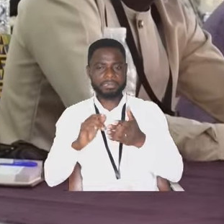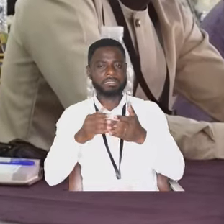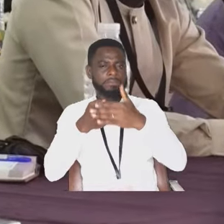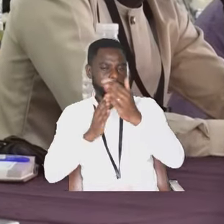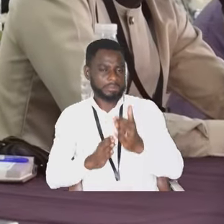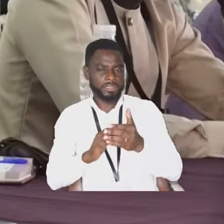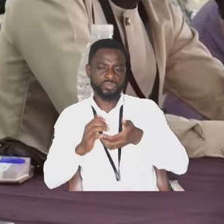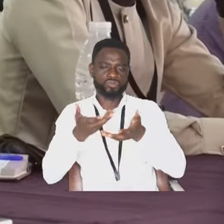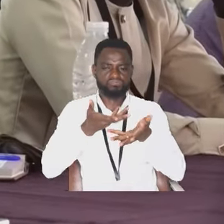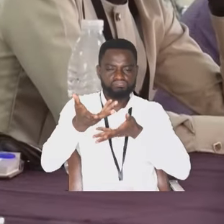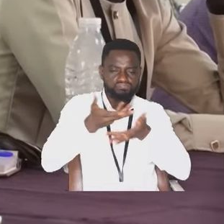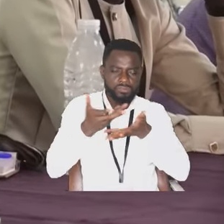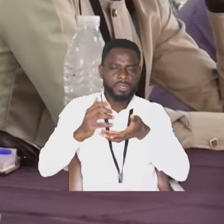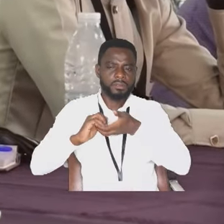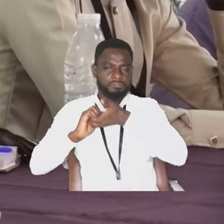dialogue and